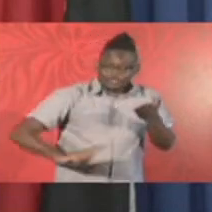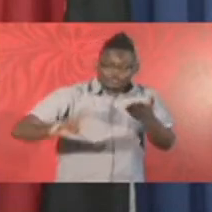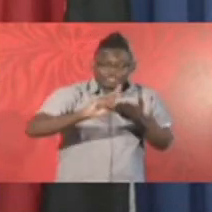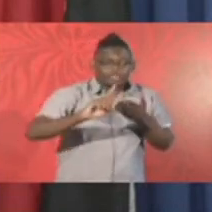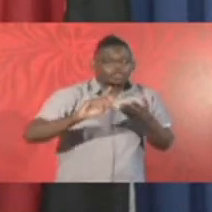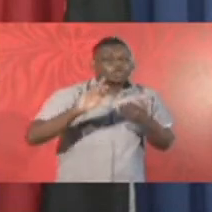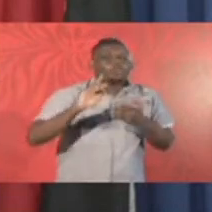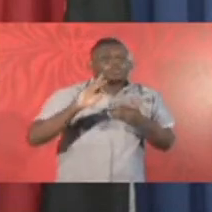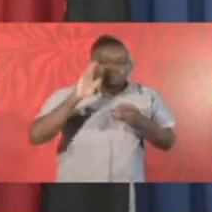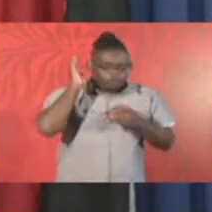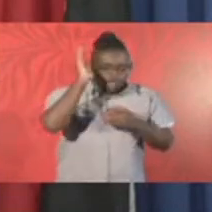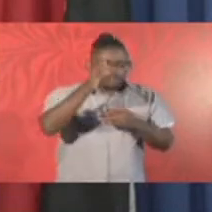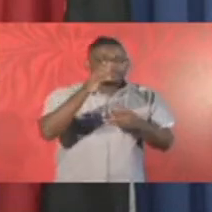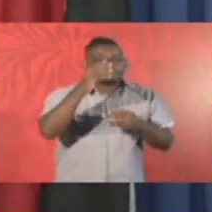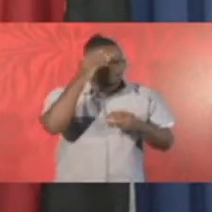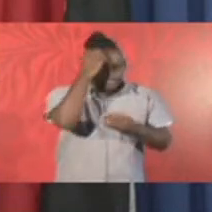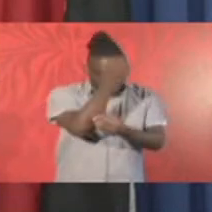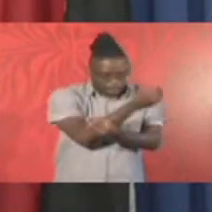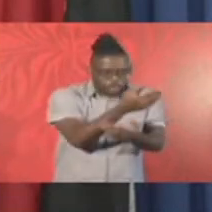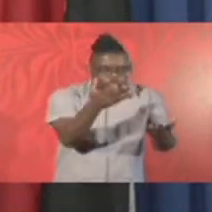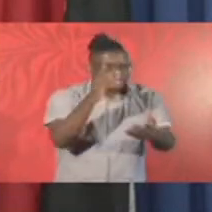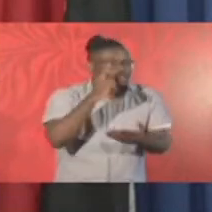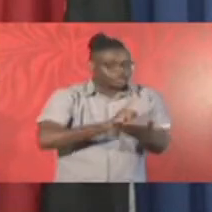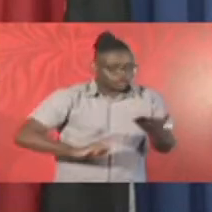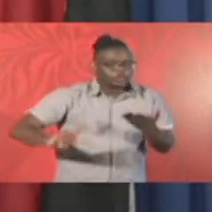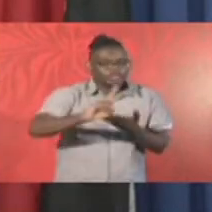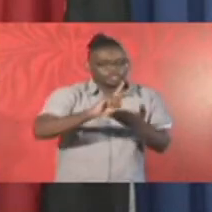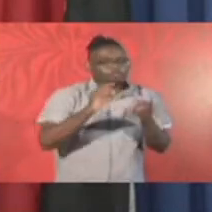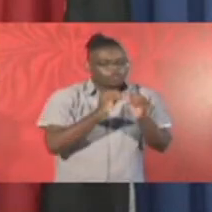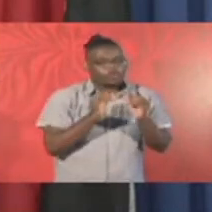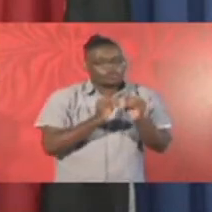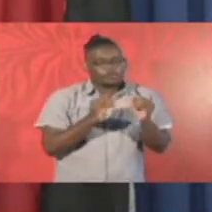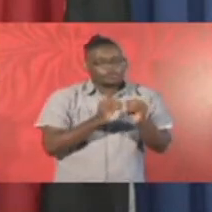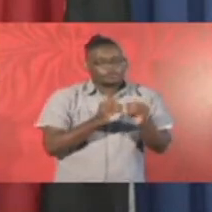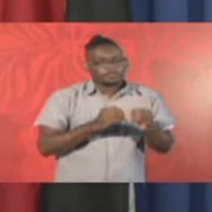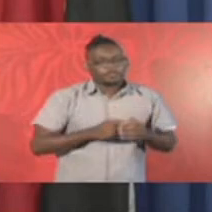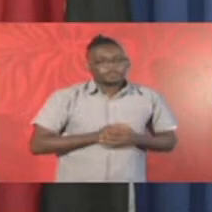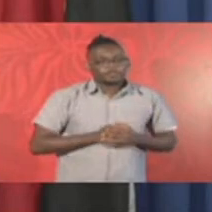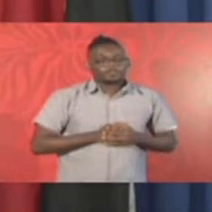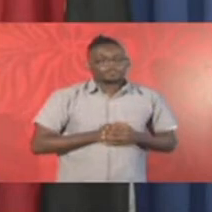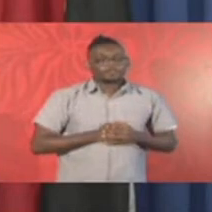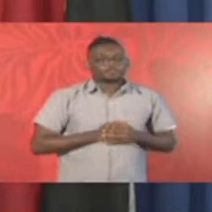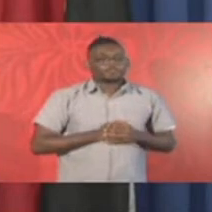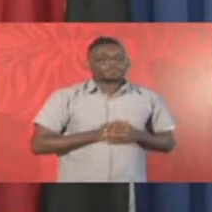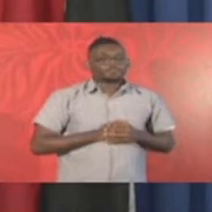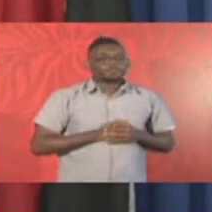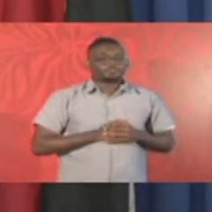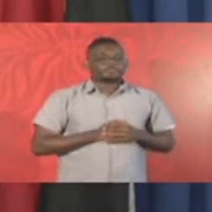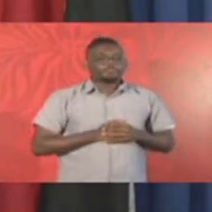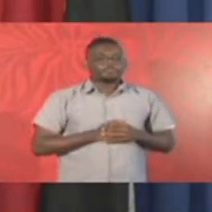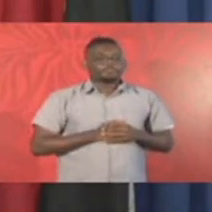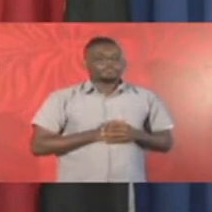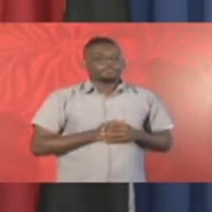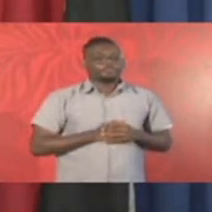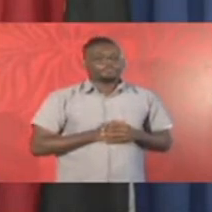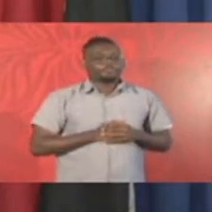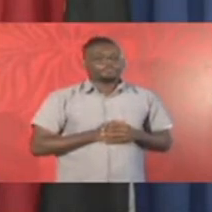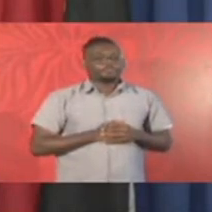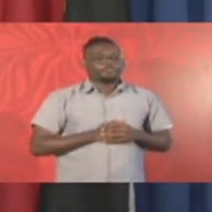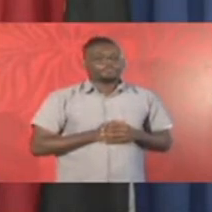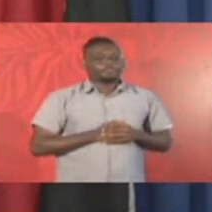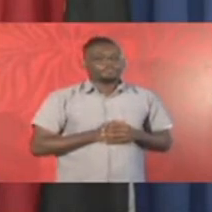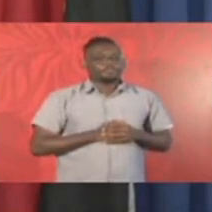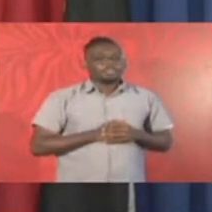information, that we are in a position to go back to our worship by about